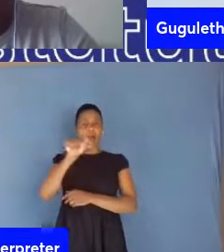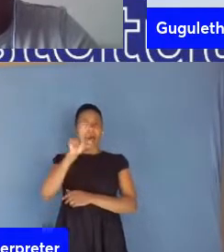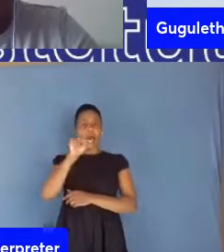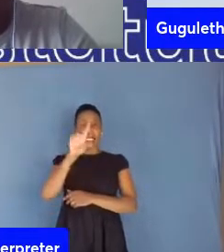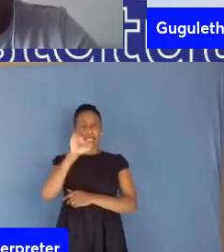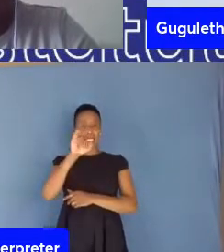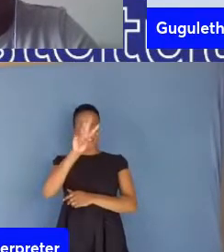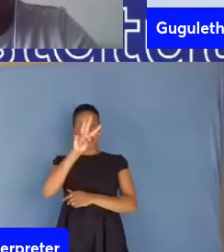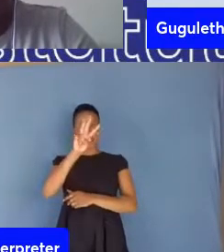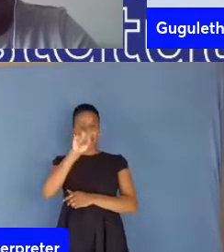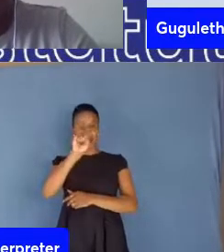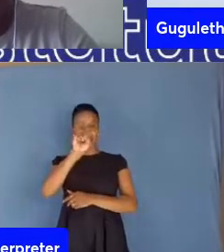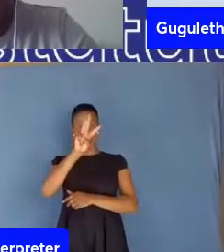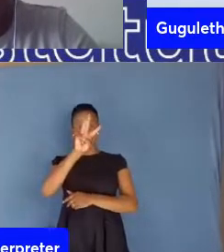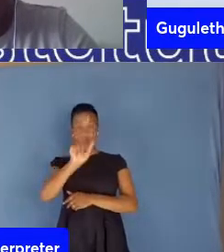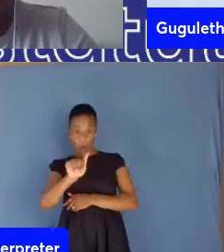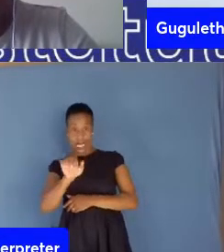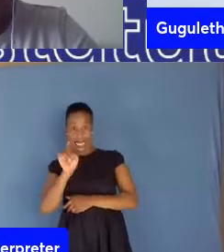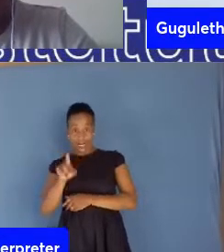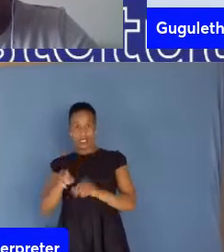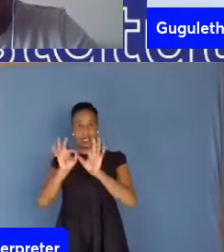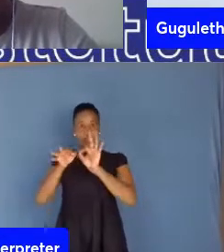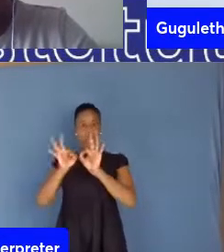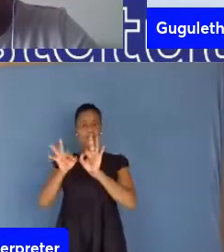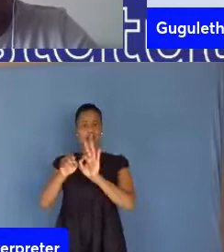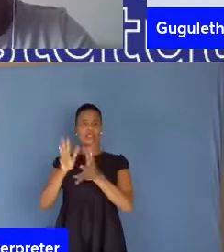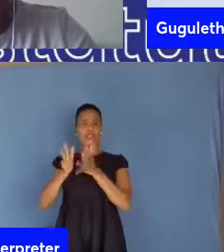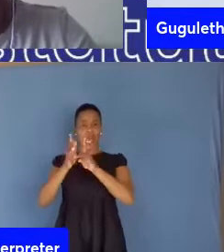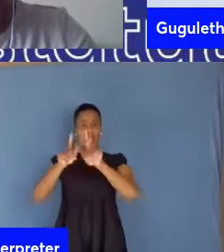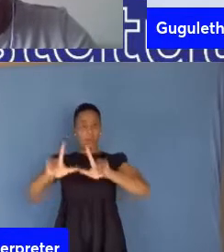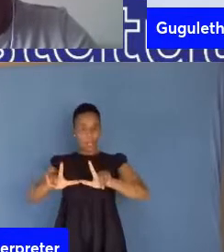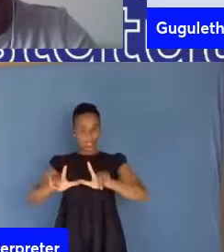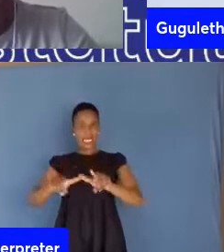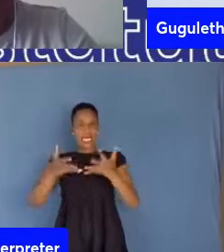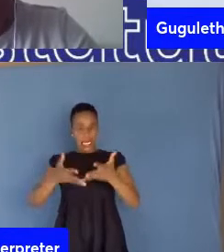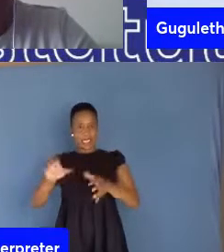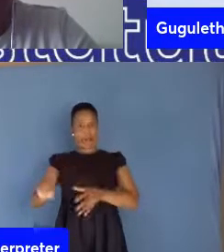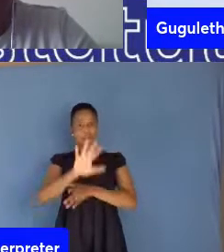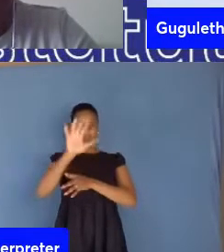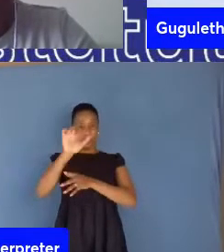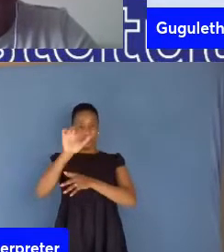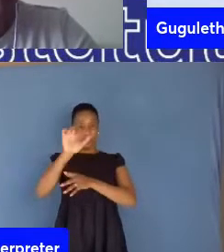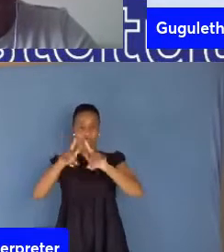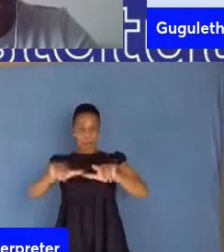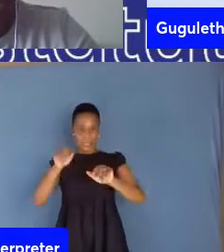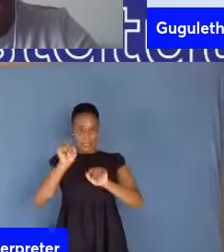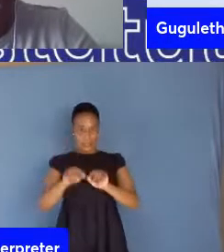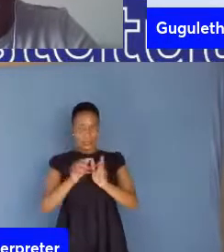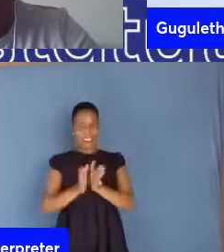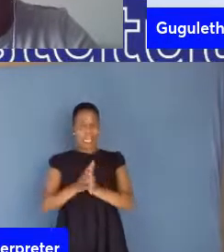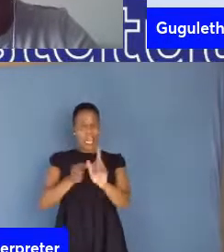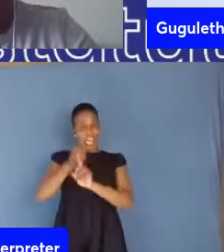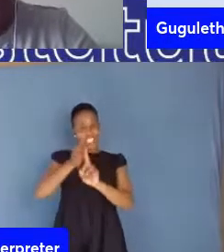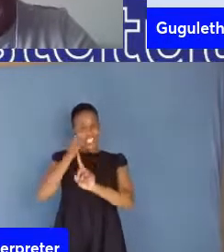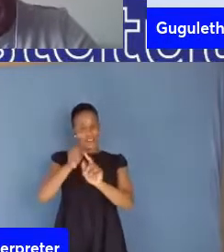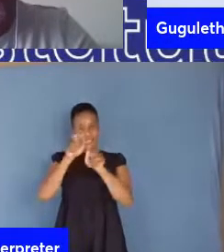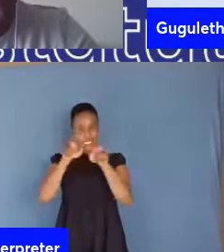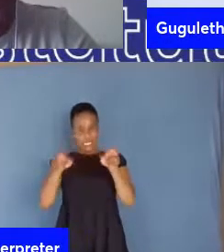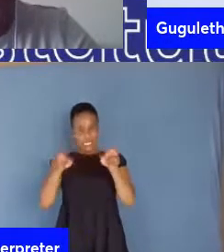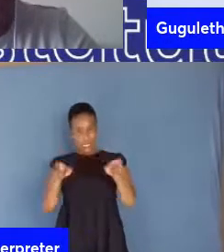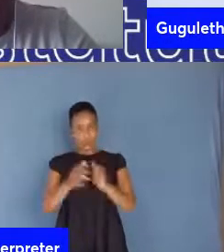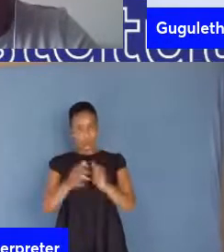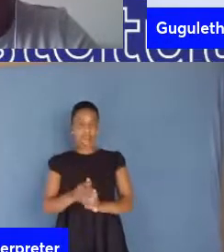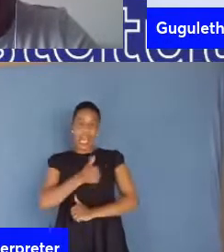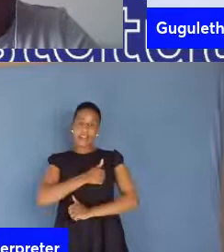interpreter and the South African language activist. Unfortunately, we were supposed to also have